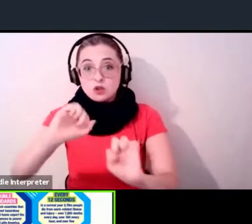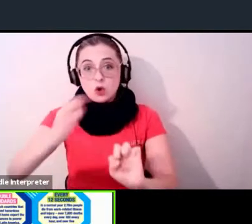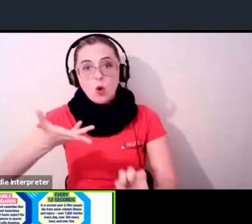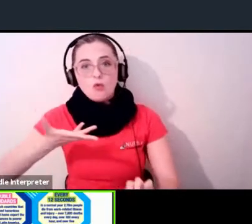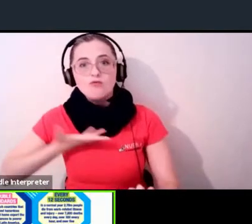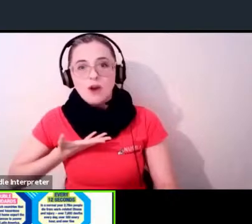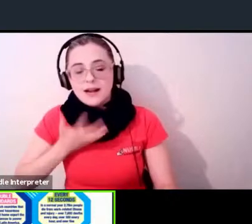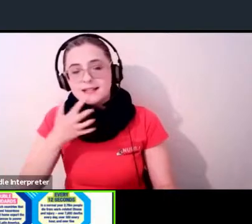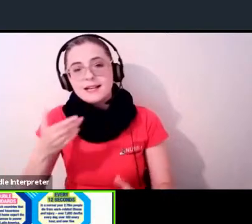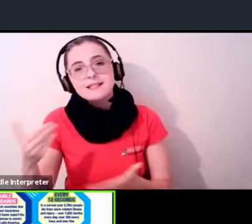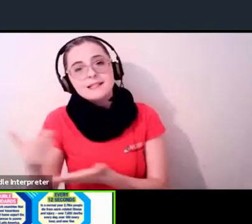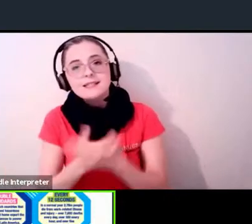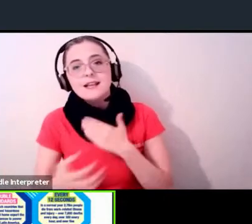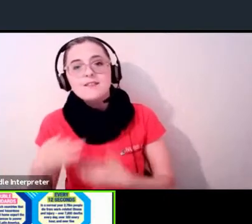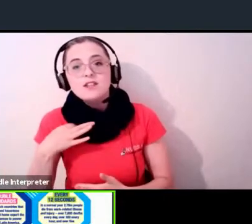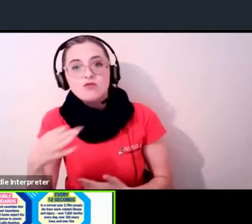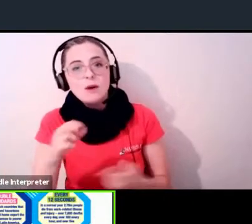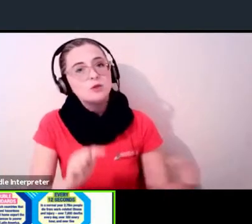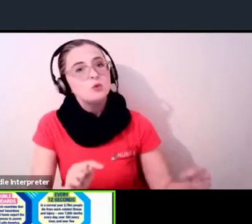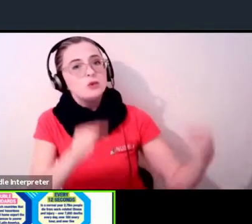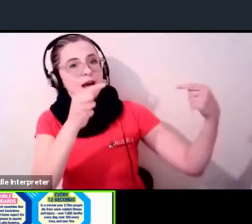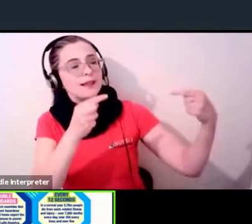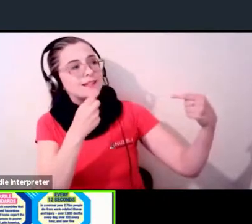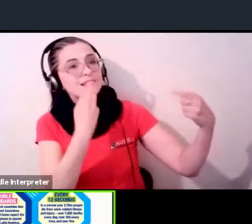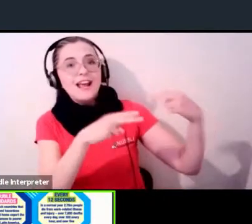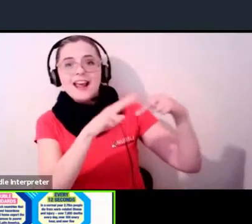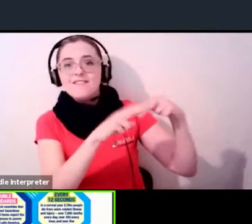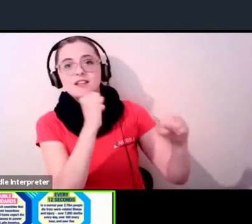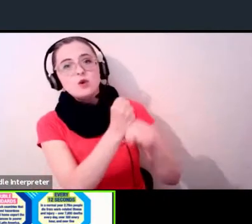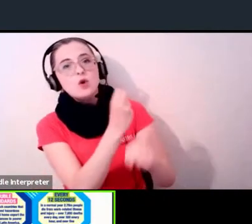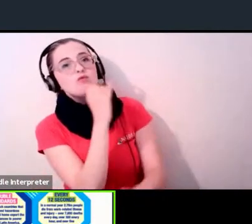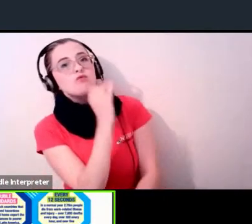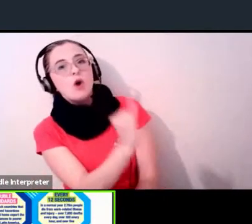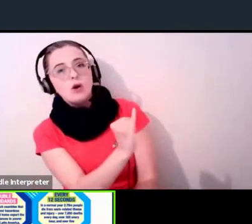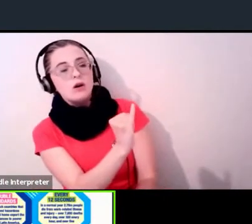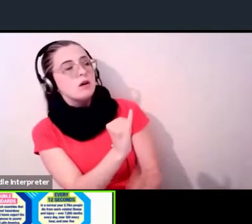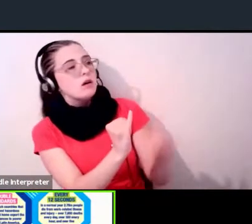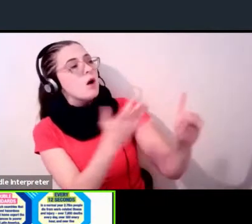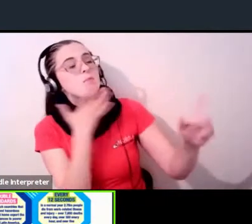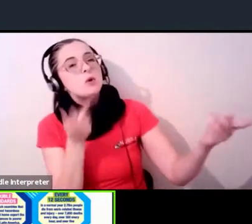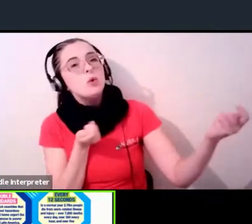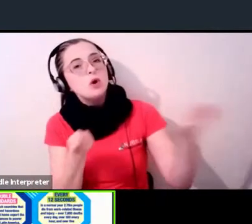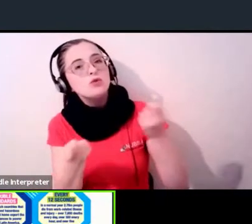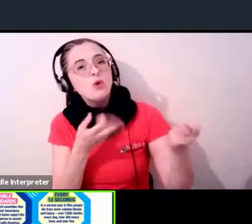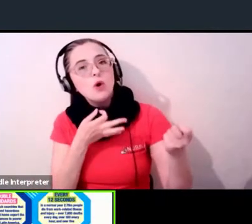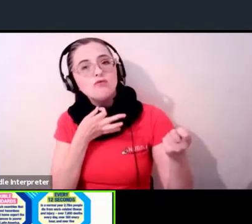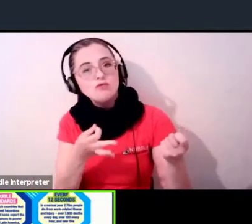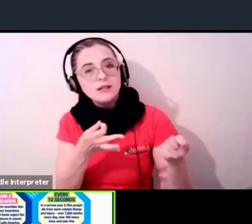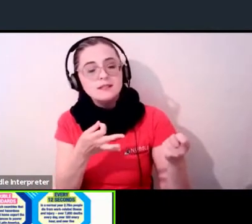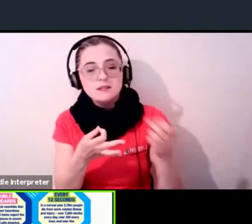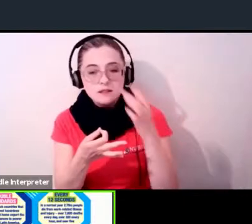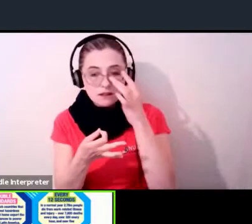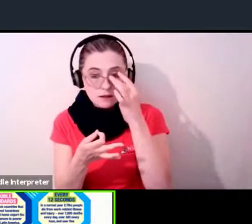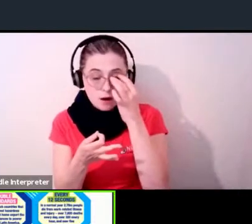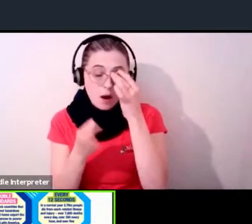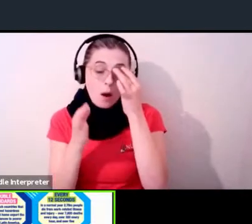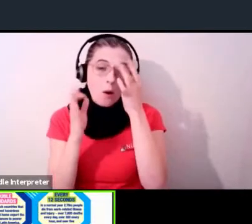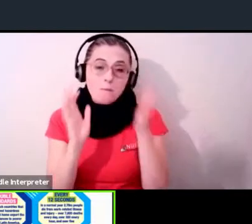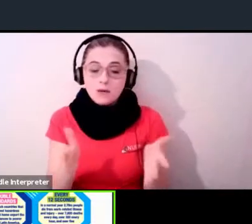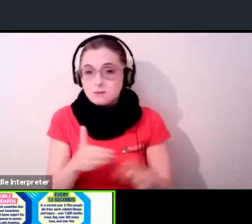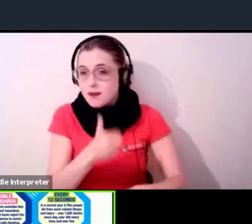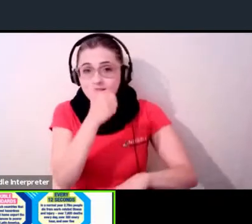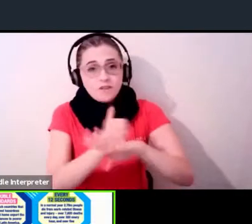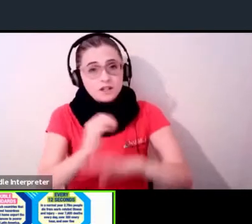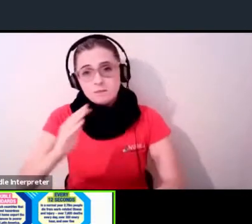rep to challenge employers that they are doing it wrong, that they're not controlling the risks. It must be the fundamental right of